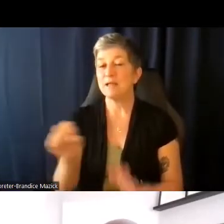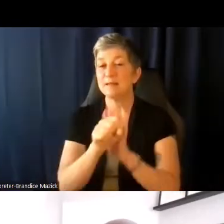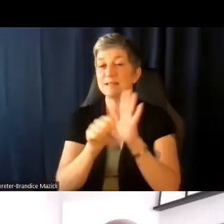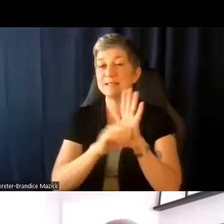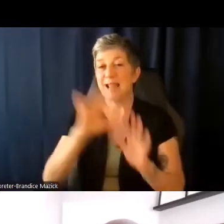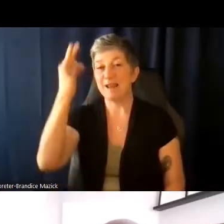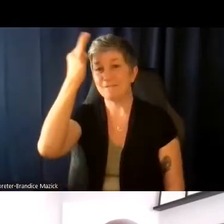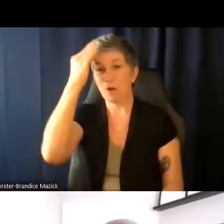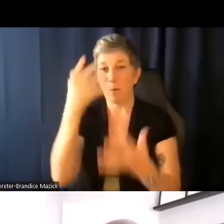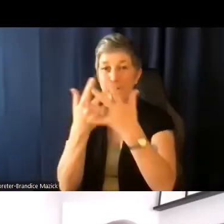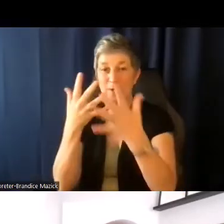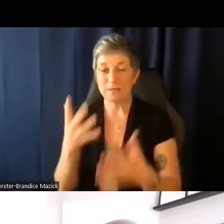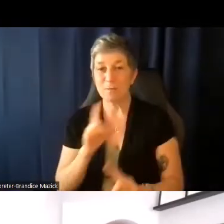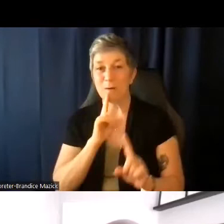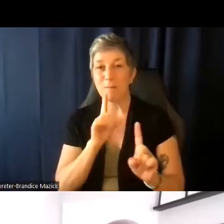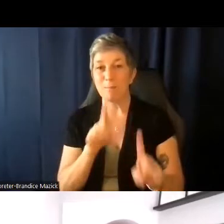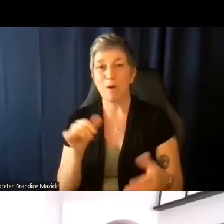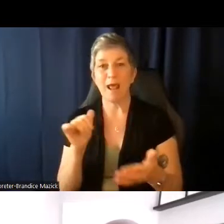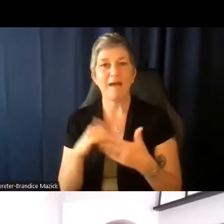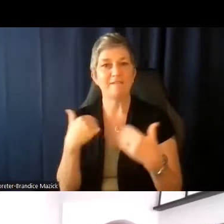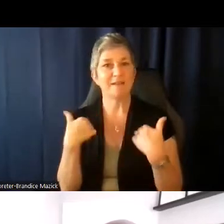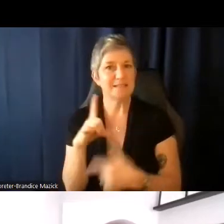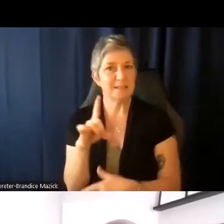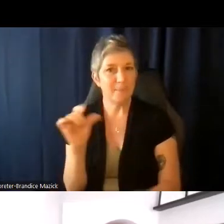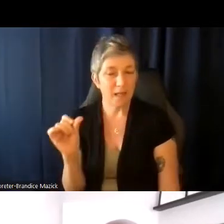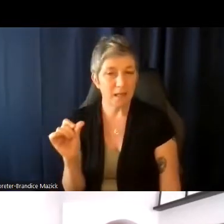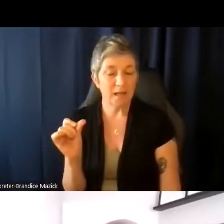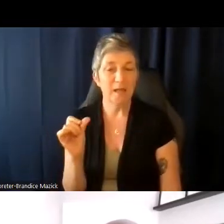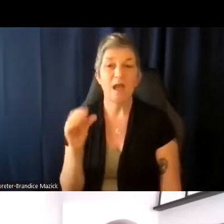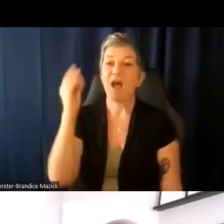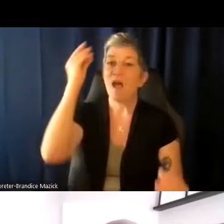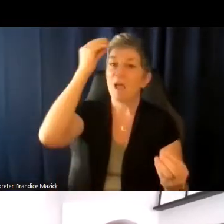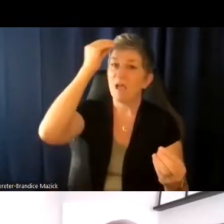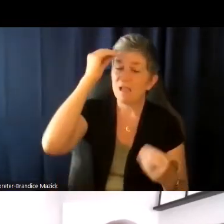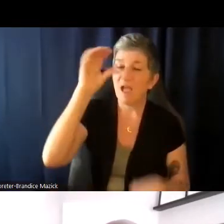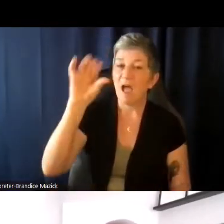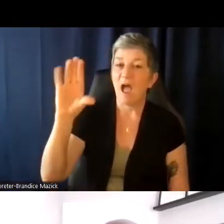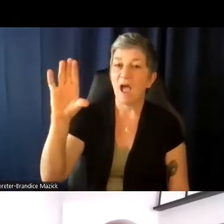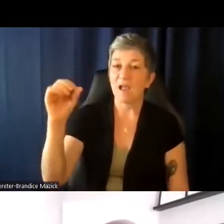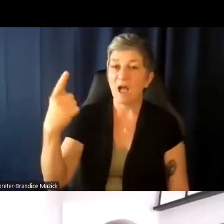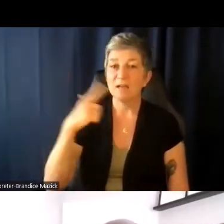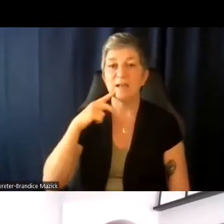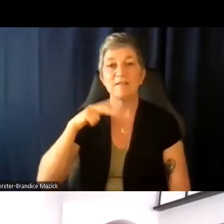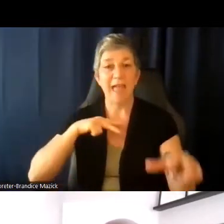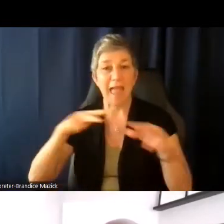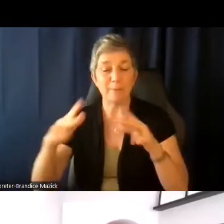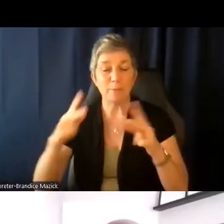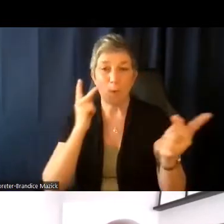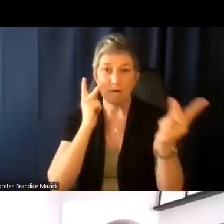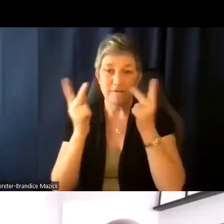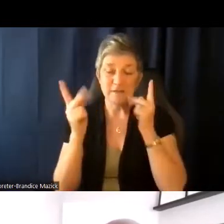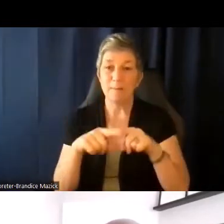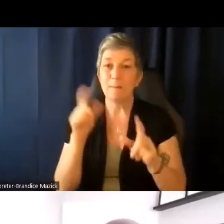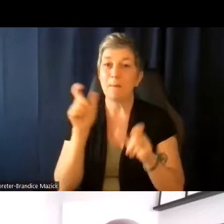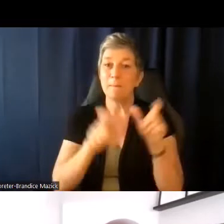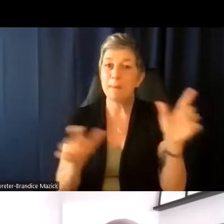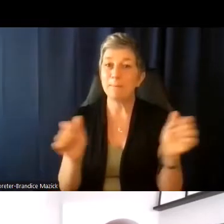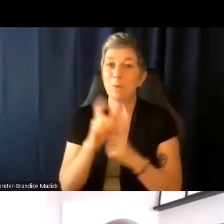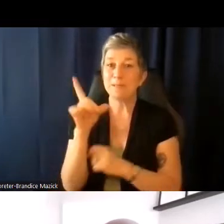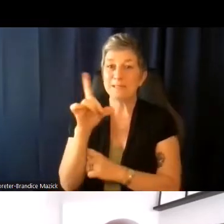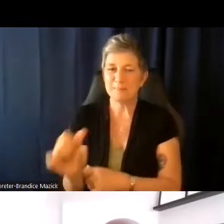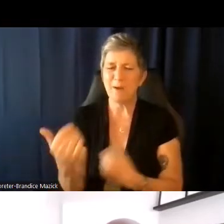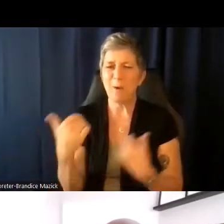prisoners reported having a disability, whether cognitive, ambulatory, or vision, yet persons with disabilities account